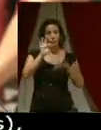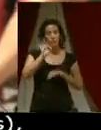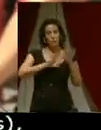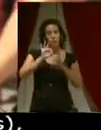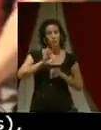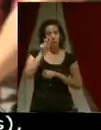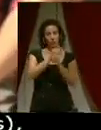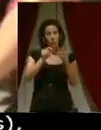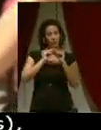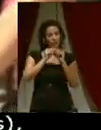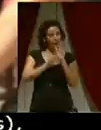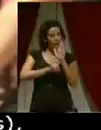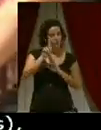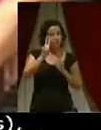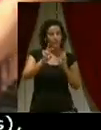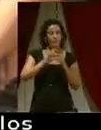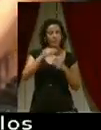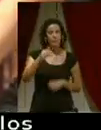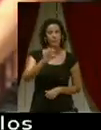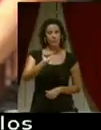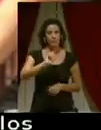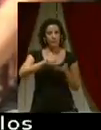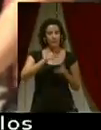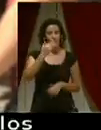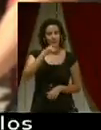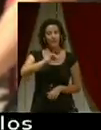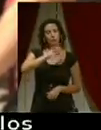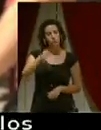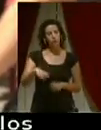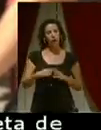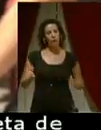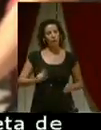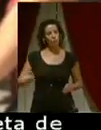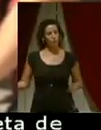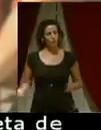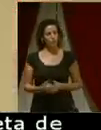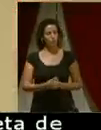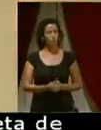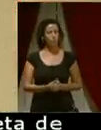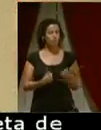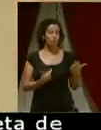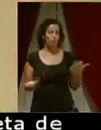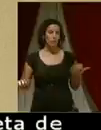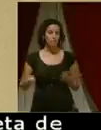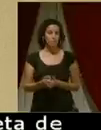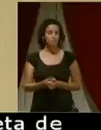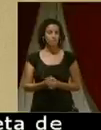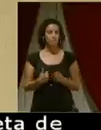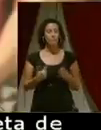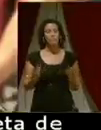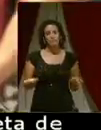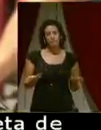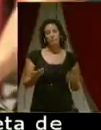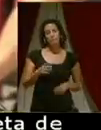accent, because a high percentage of developers who were working in the beta development part of Siri were from